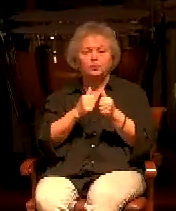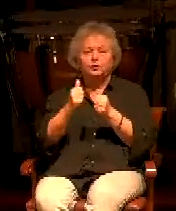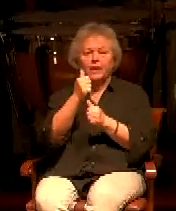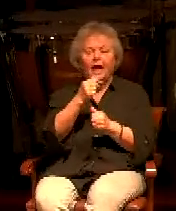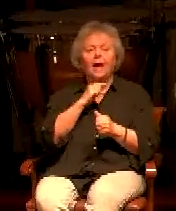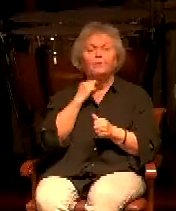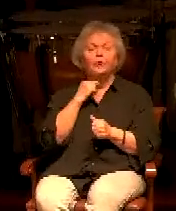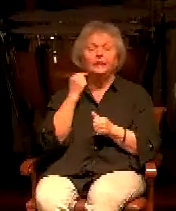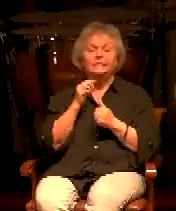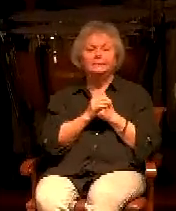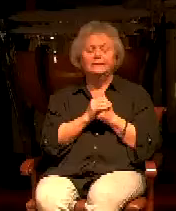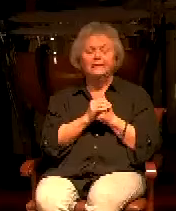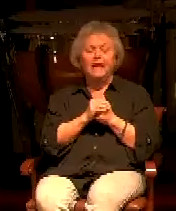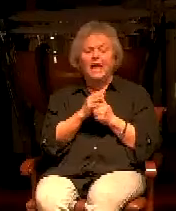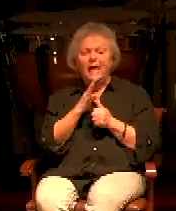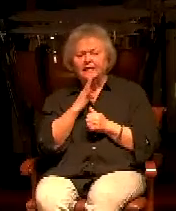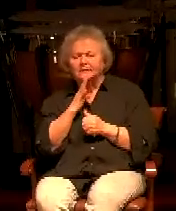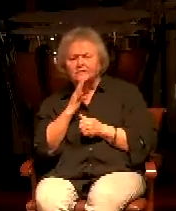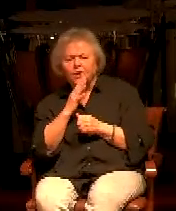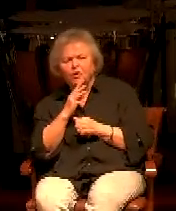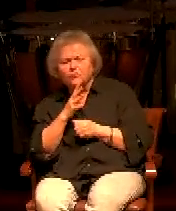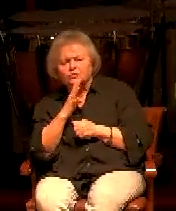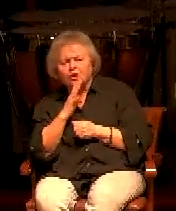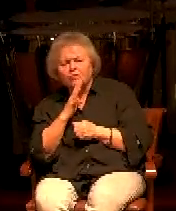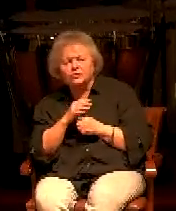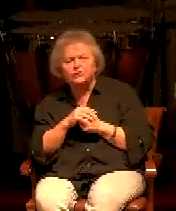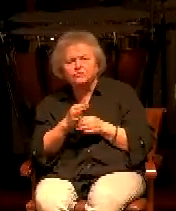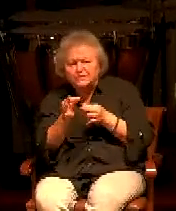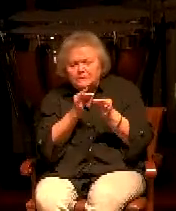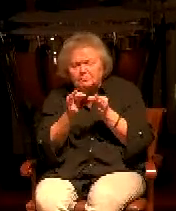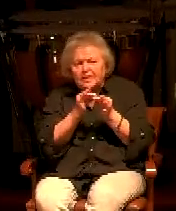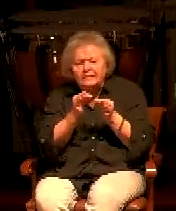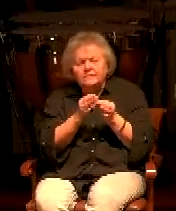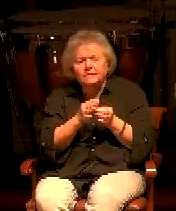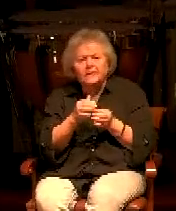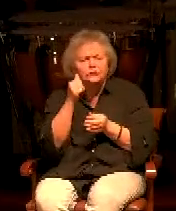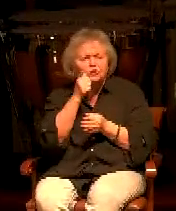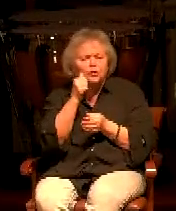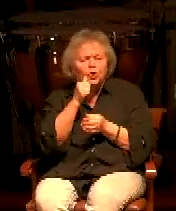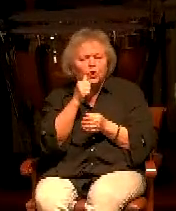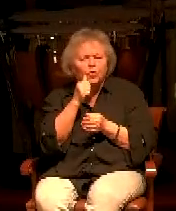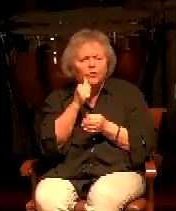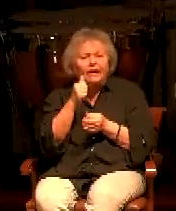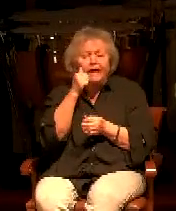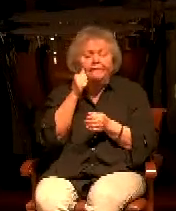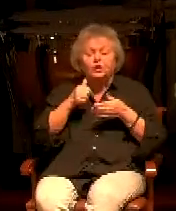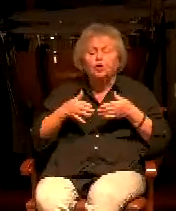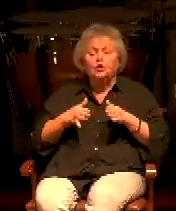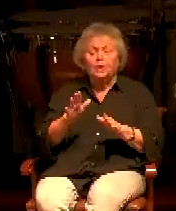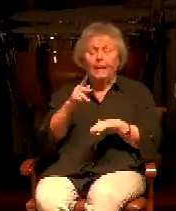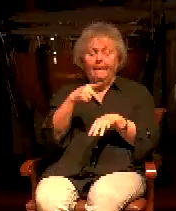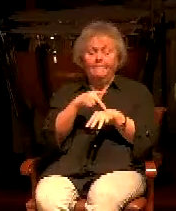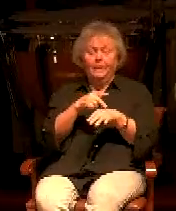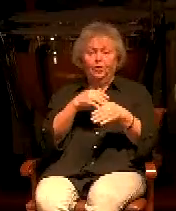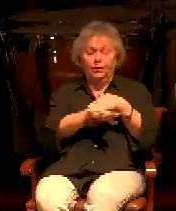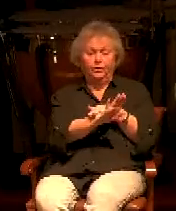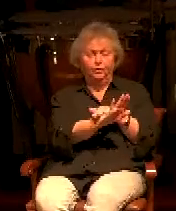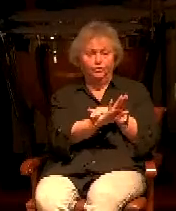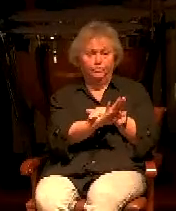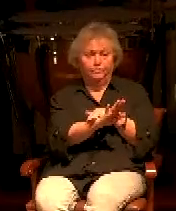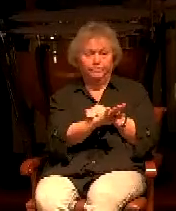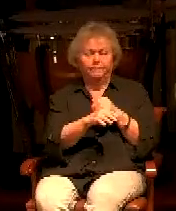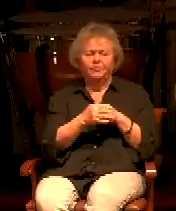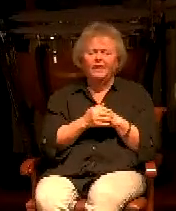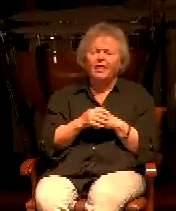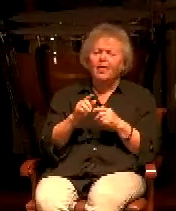spoke to the servant girl who kept watch at the door and brought Peter in. Verse 17. The servant girl at the door said